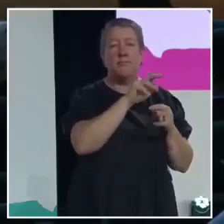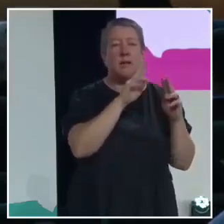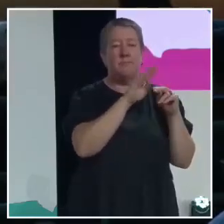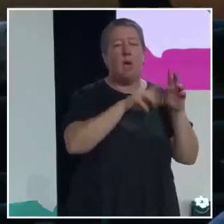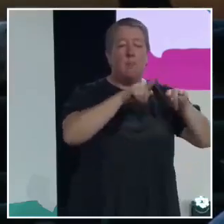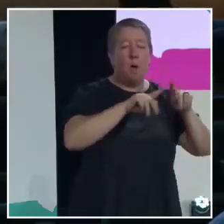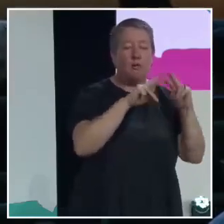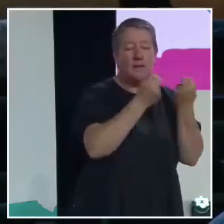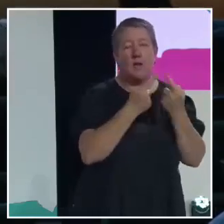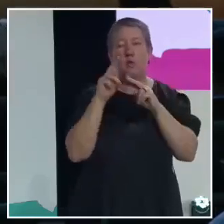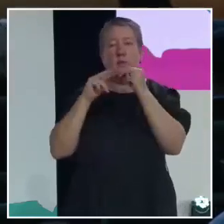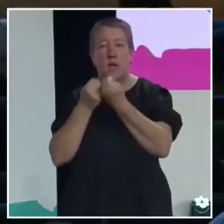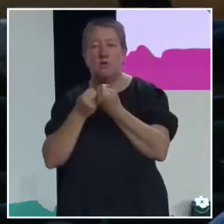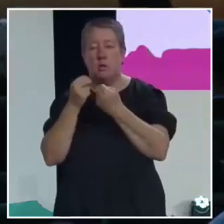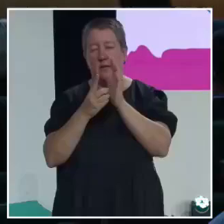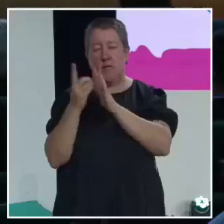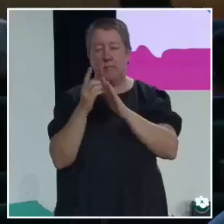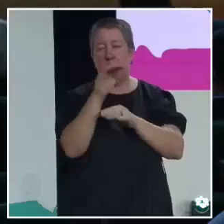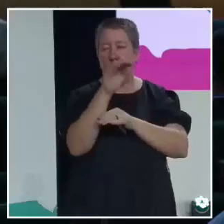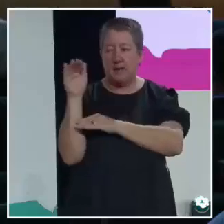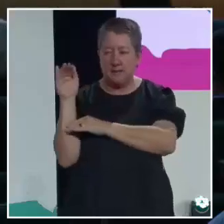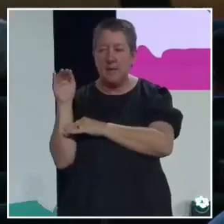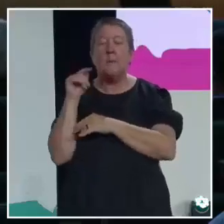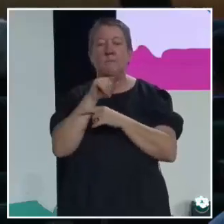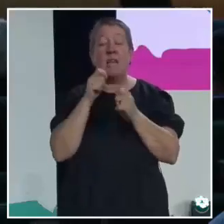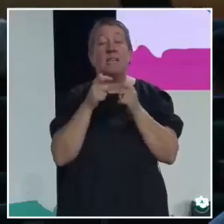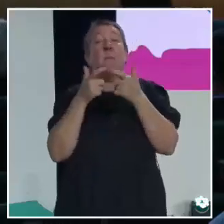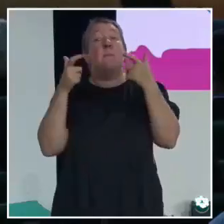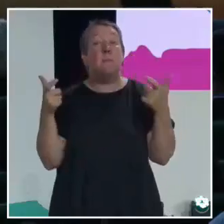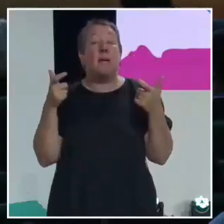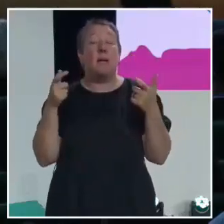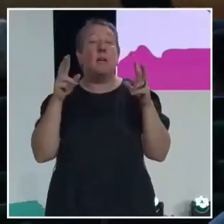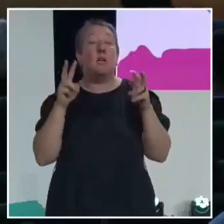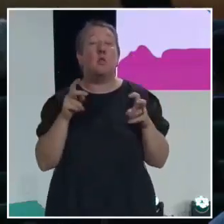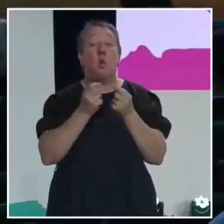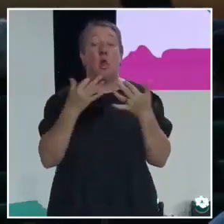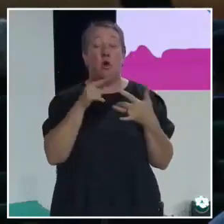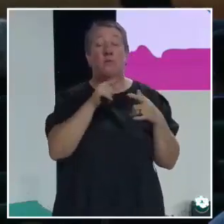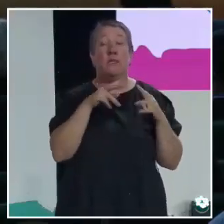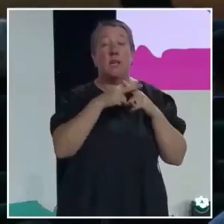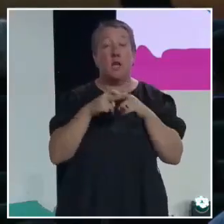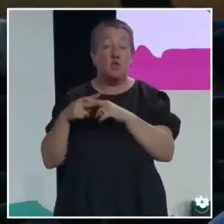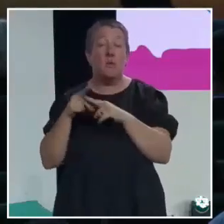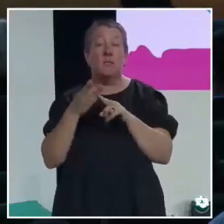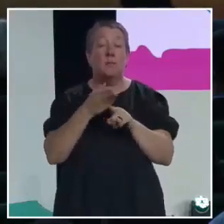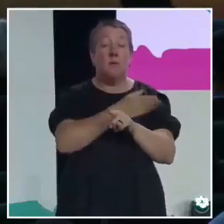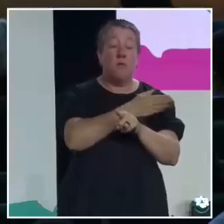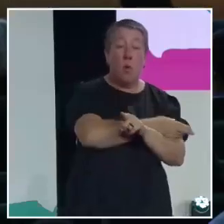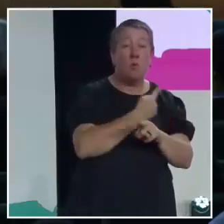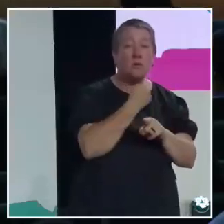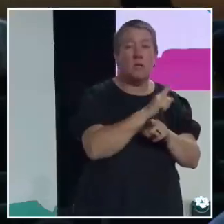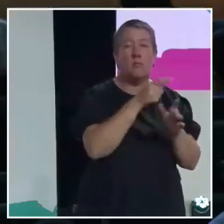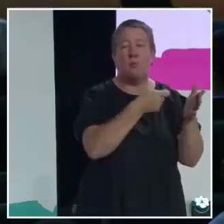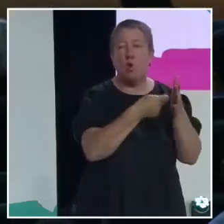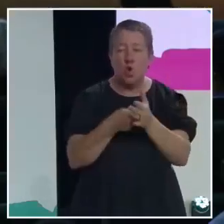through these kind of progressive conditionalities, there is a bigger issue that a lot of these different instruments I mentioned before, procurement,